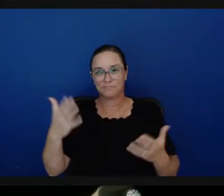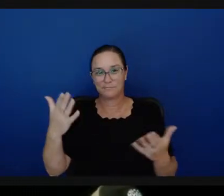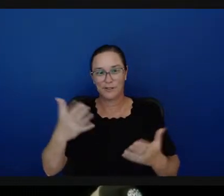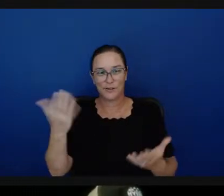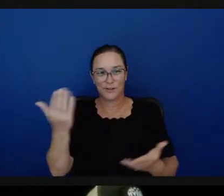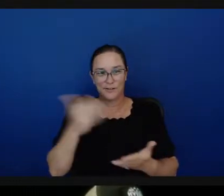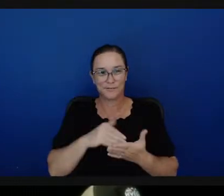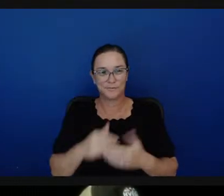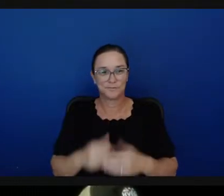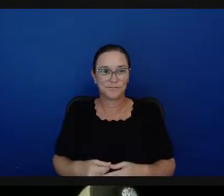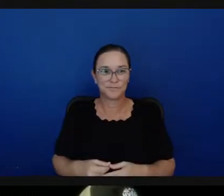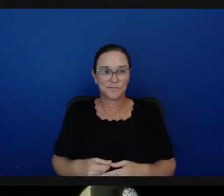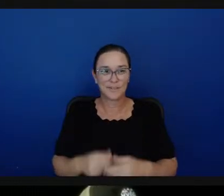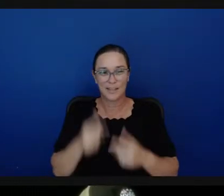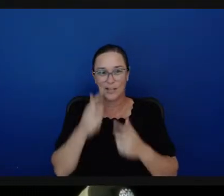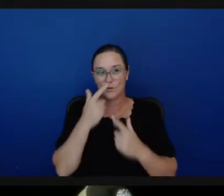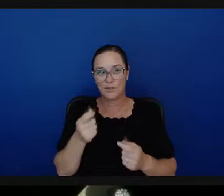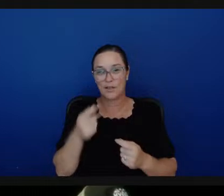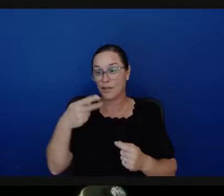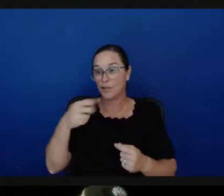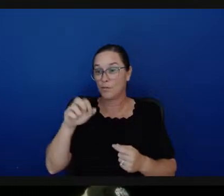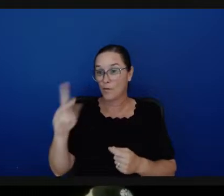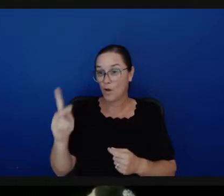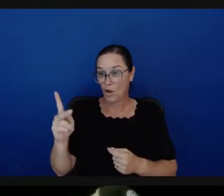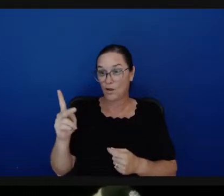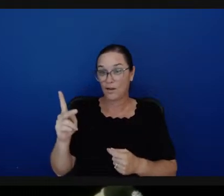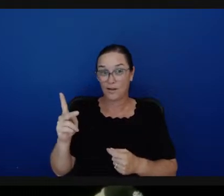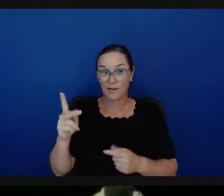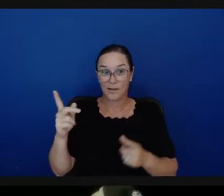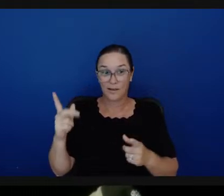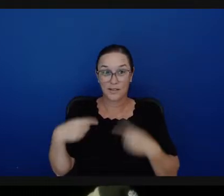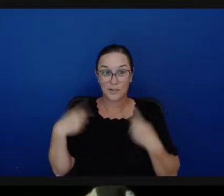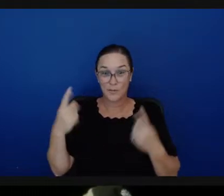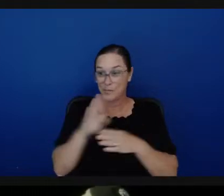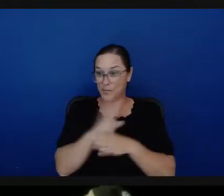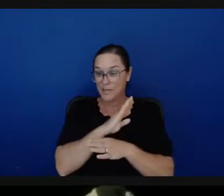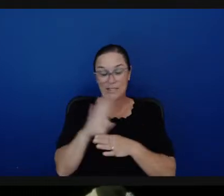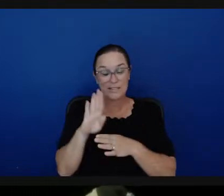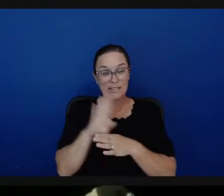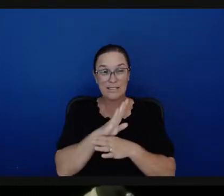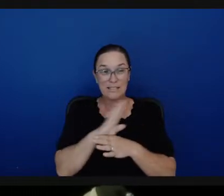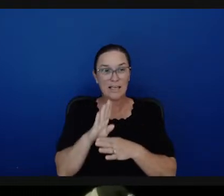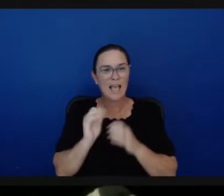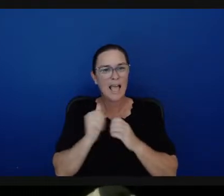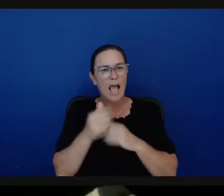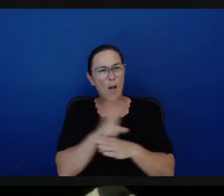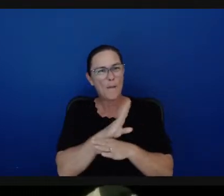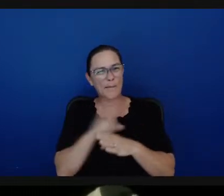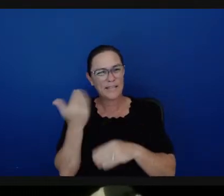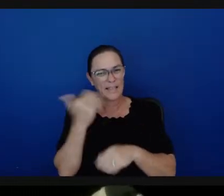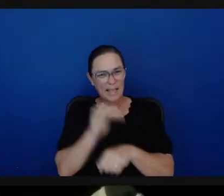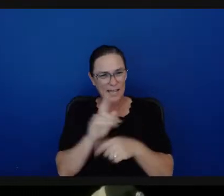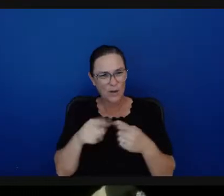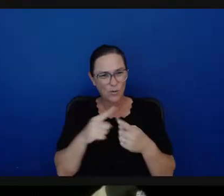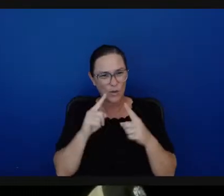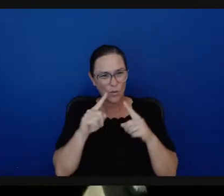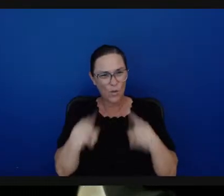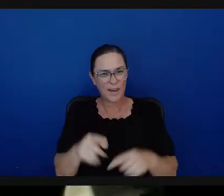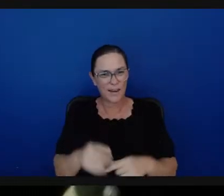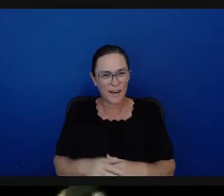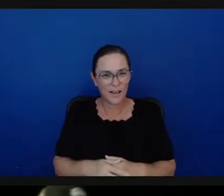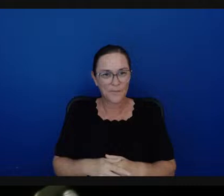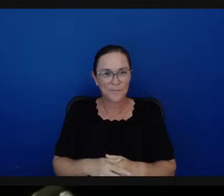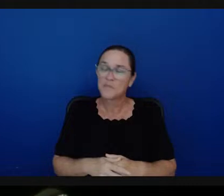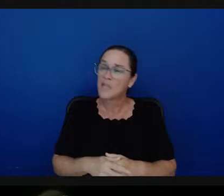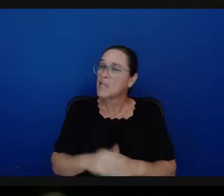Yeah, interesting. Yeah, the park's definitely been busy. How busy was it last night when you were there? Last night was actually